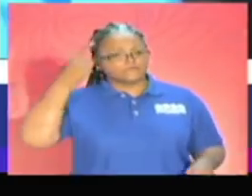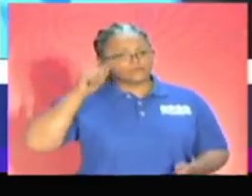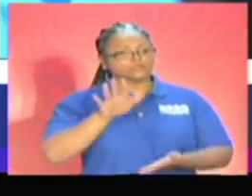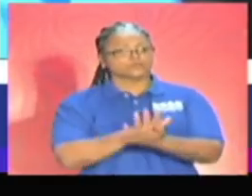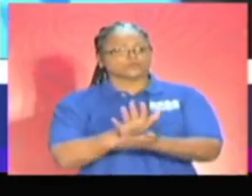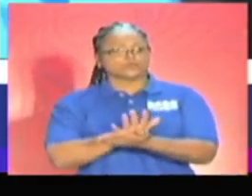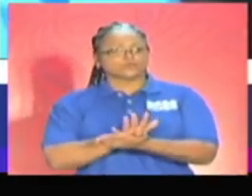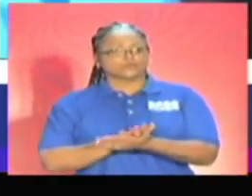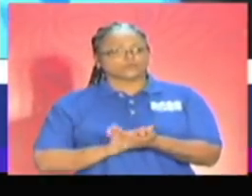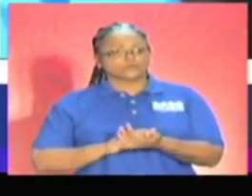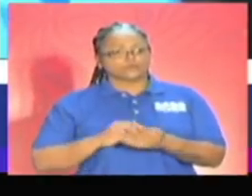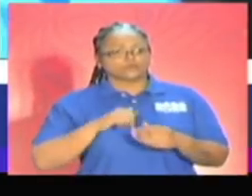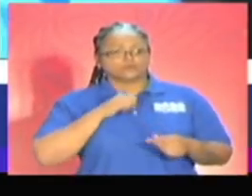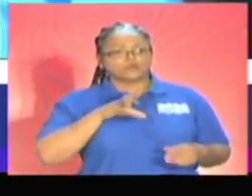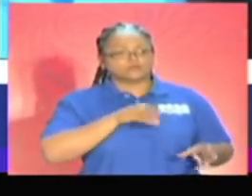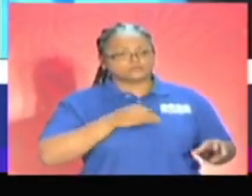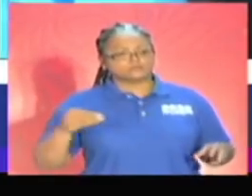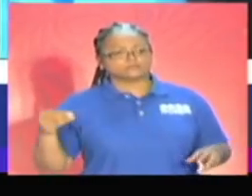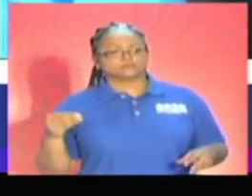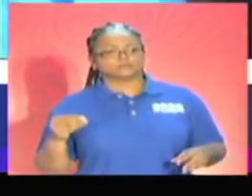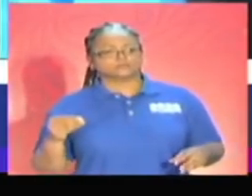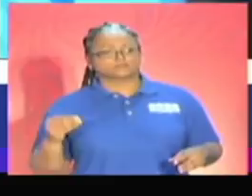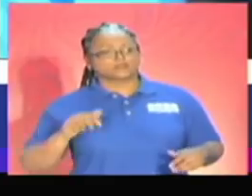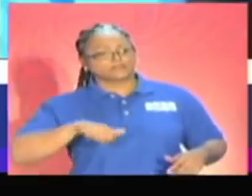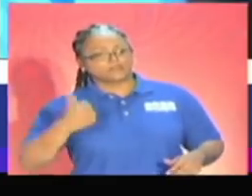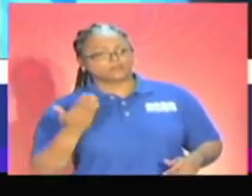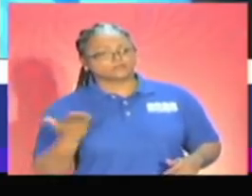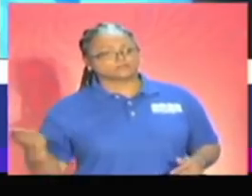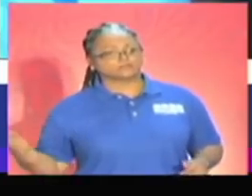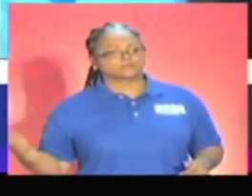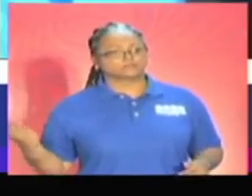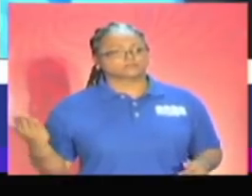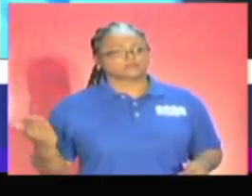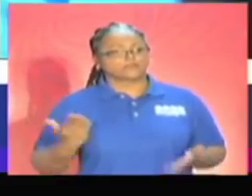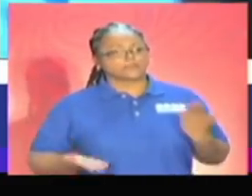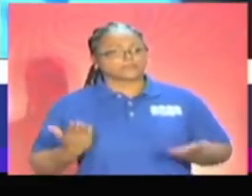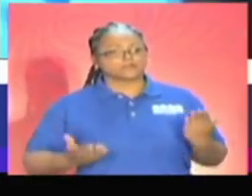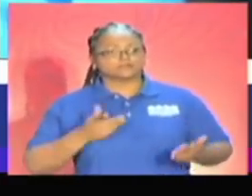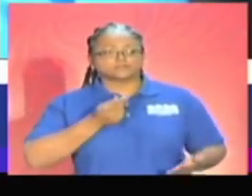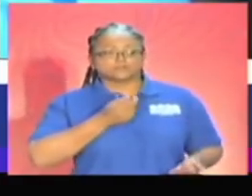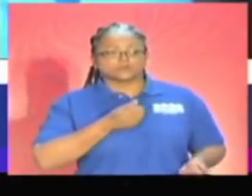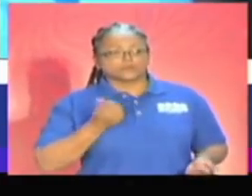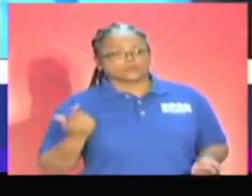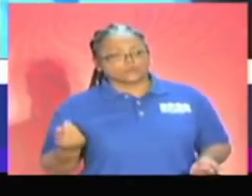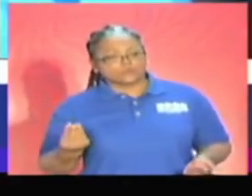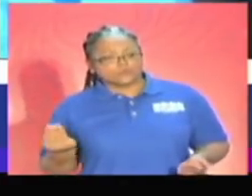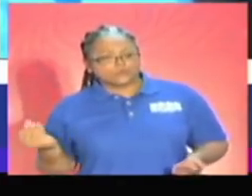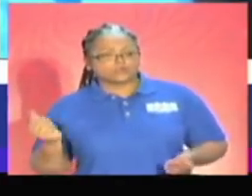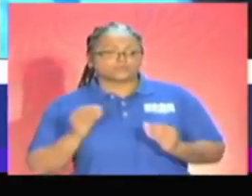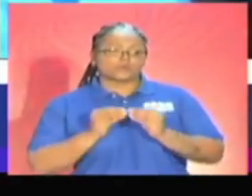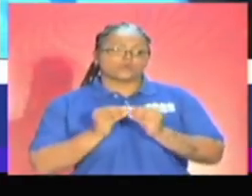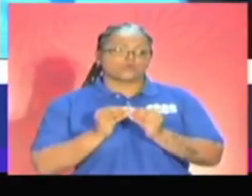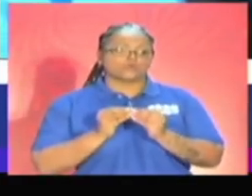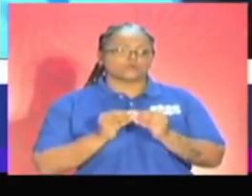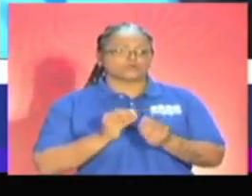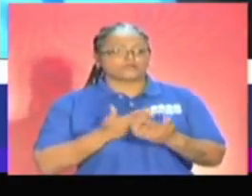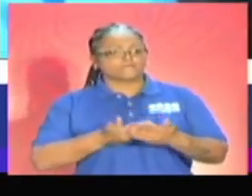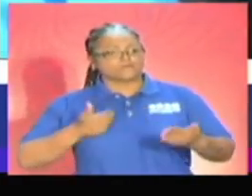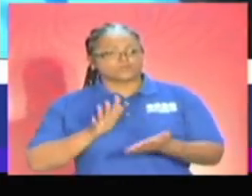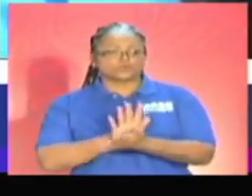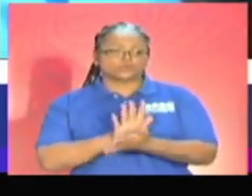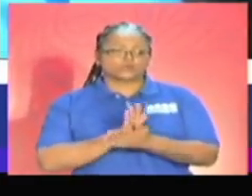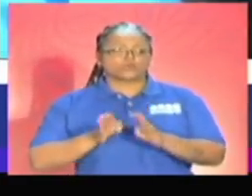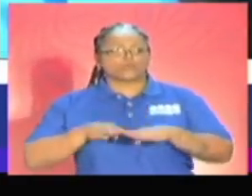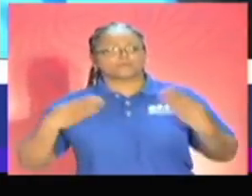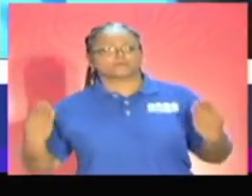during their stay? We have just maybe a few weeks again before the opening of school. So I would like, if you can probably share